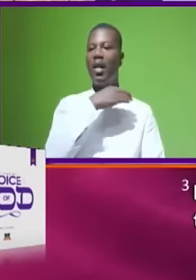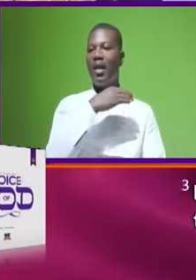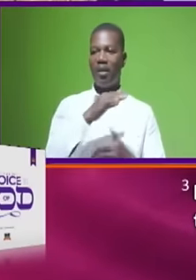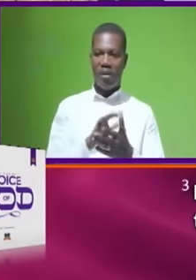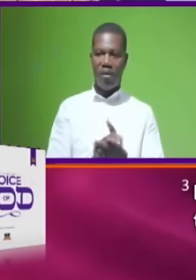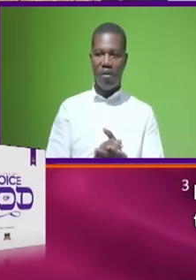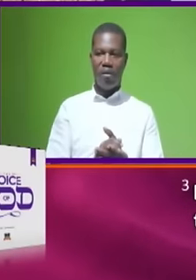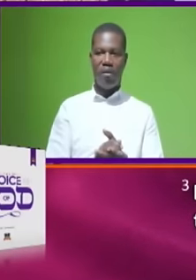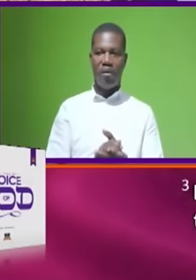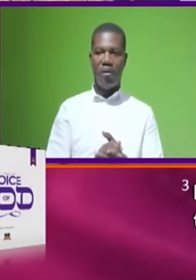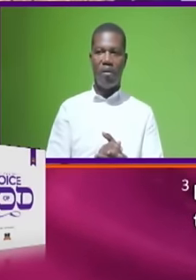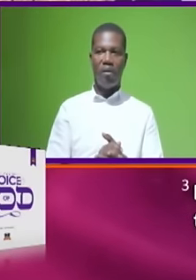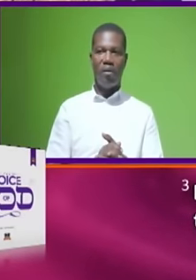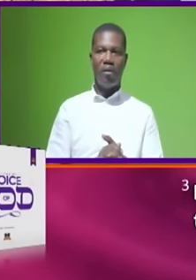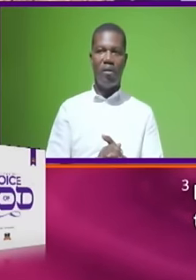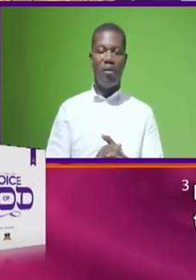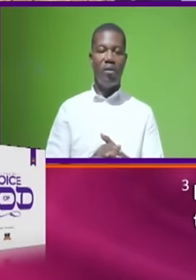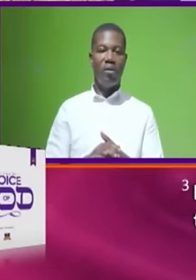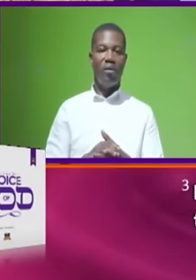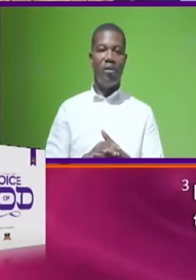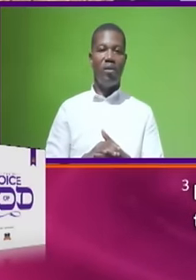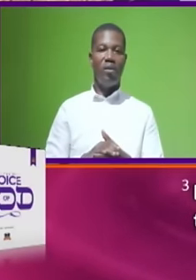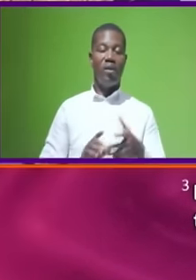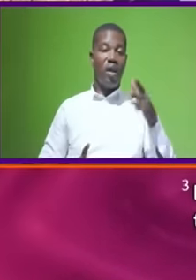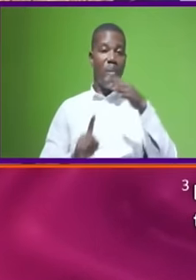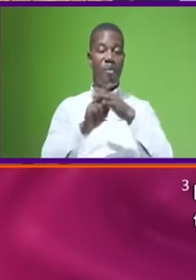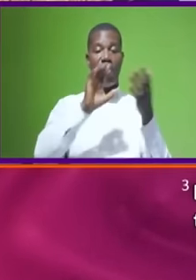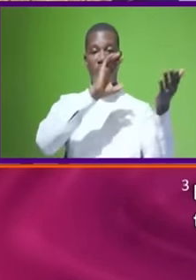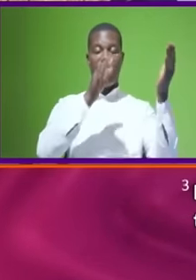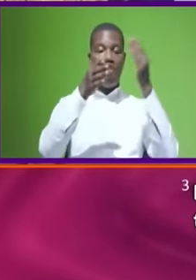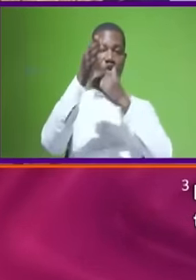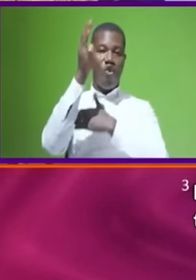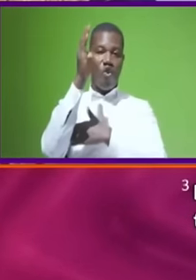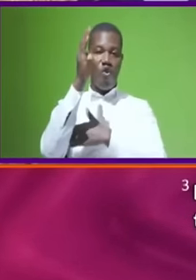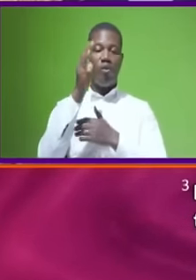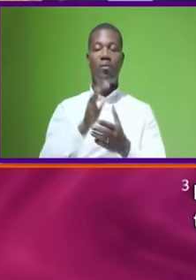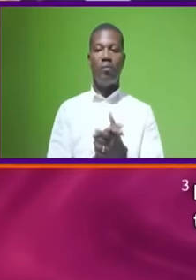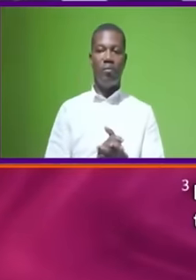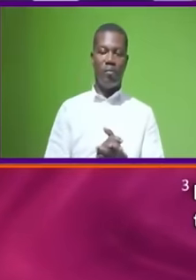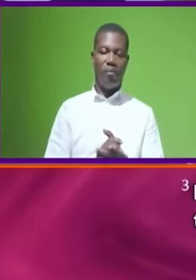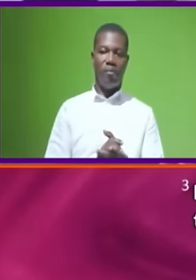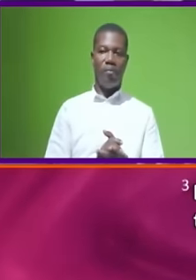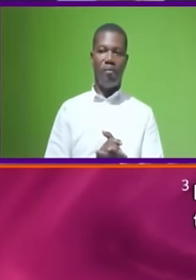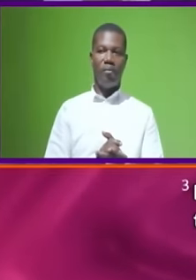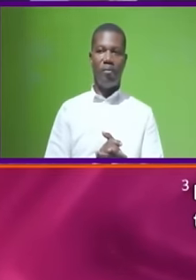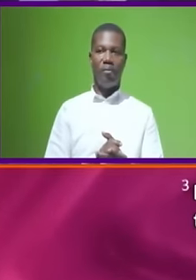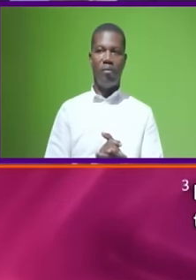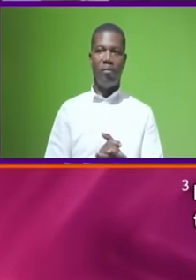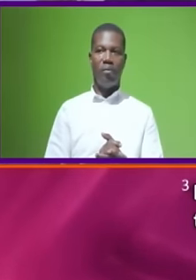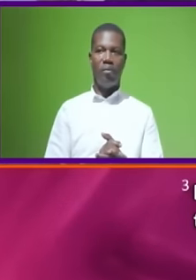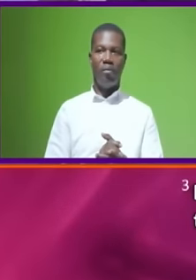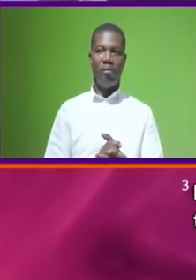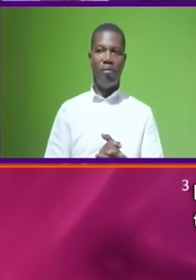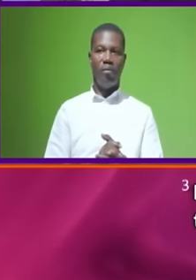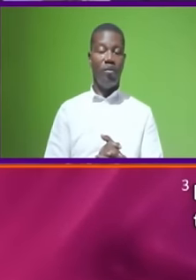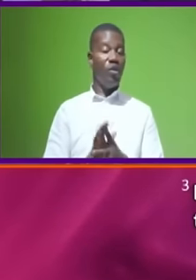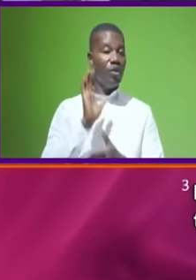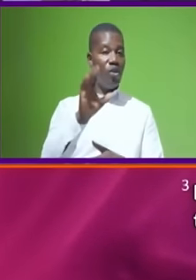Tear it into pieces. I do have dominion on your name. For your lies has come before Adum Nyame. Now, kakarawo